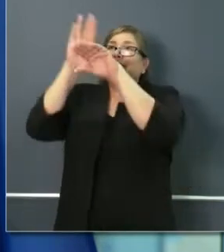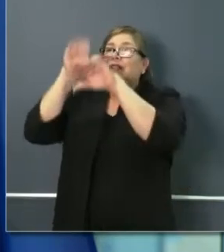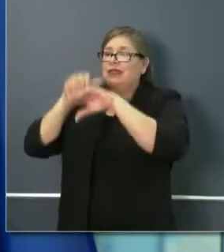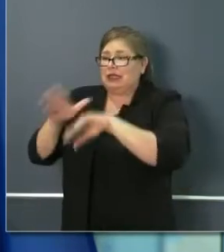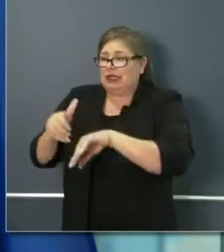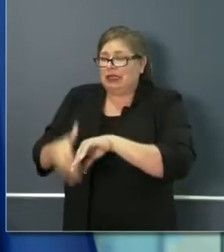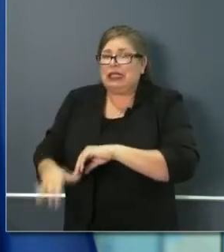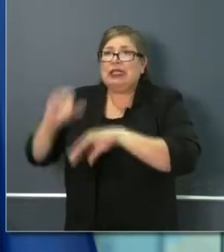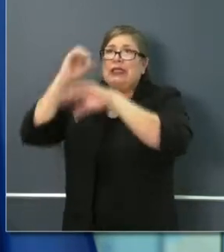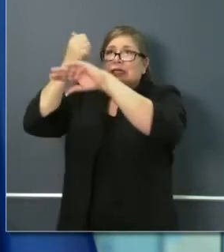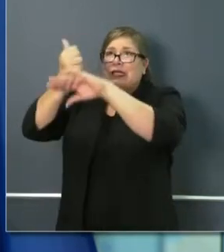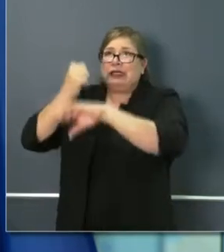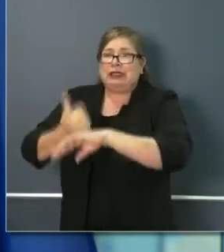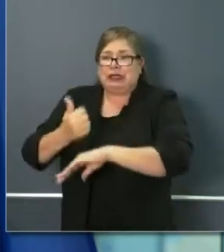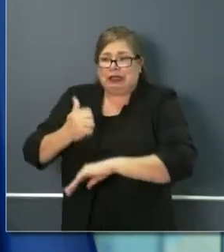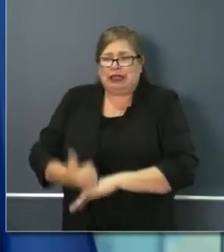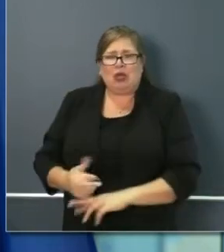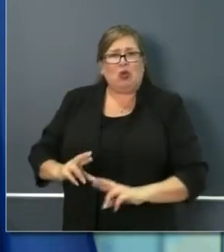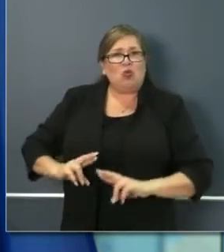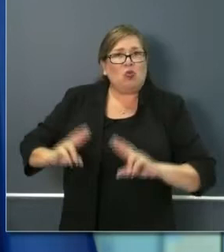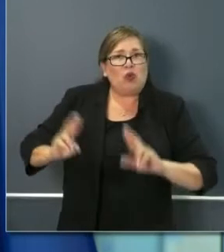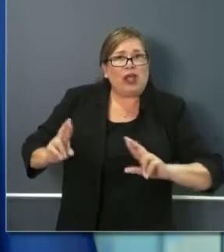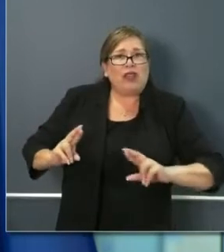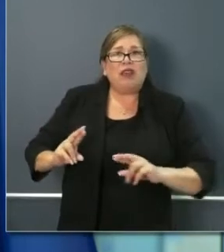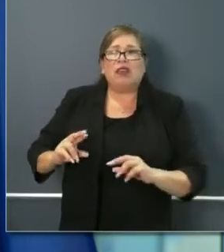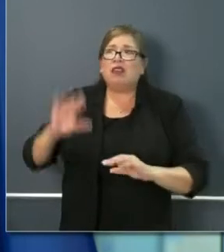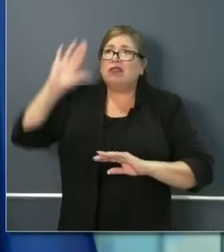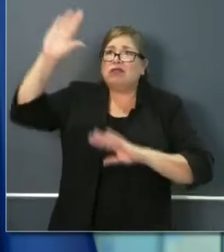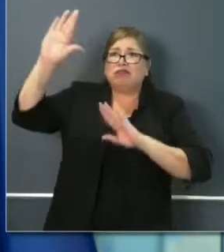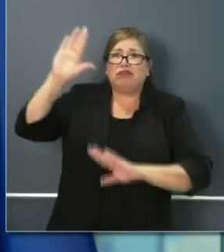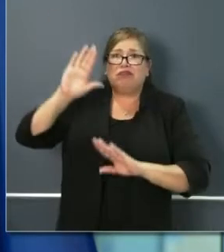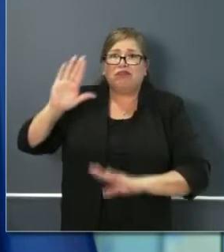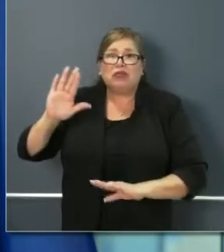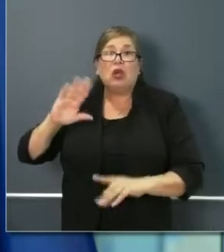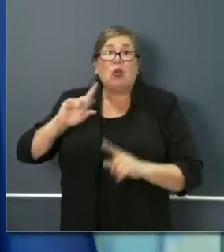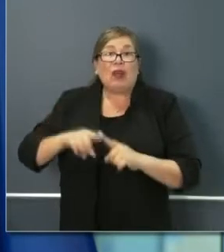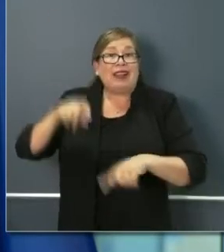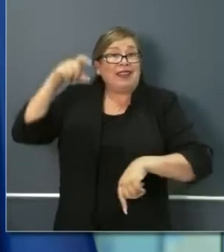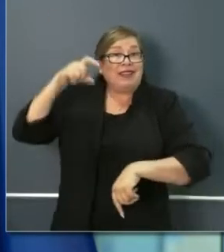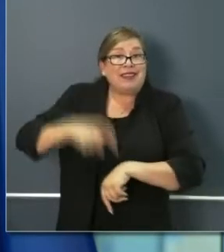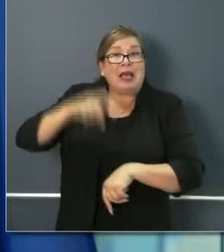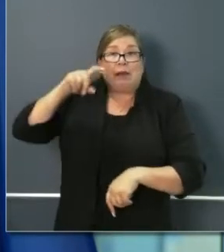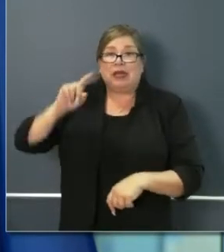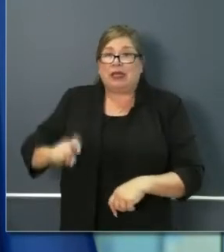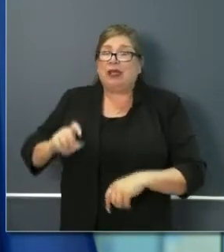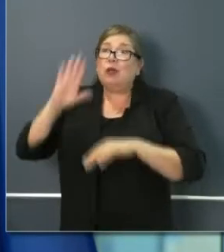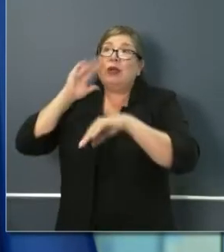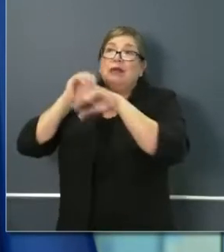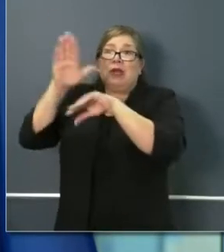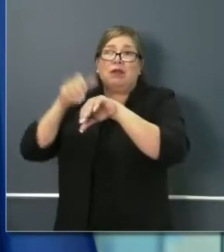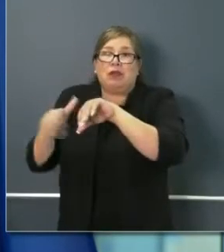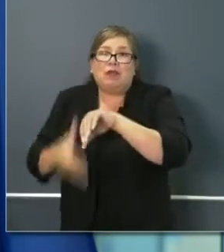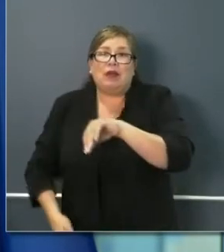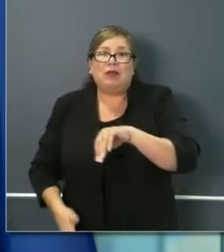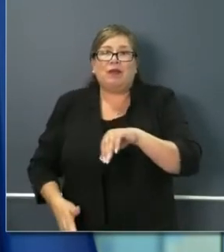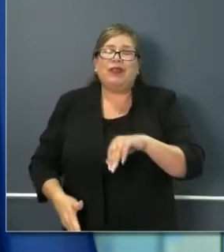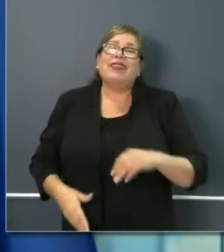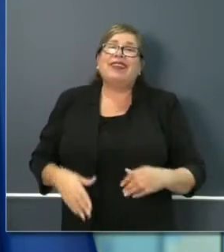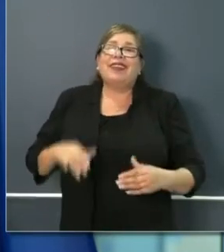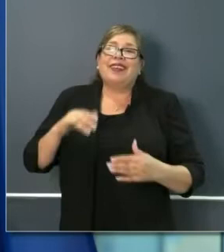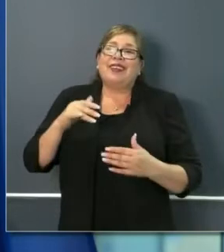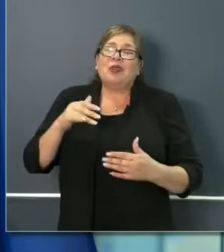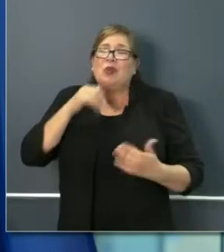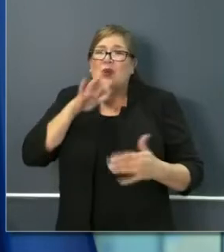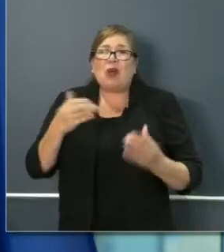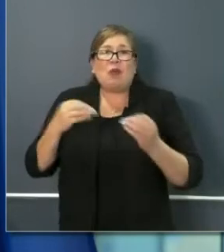federal cache, and making sure that they're geographically pre-positioned so that we don't get more questions like yours, which is completely